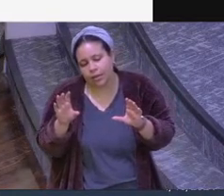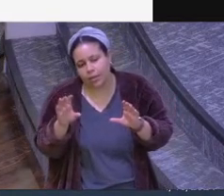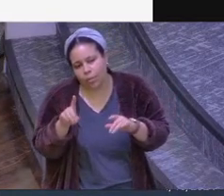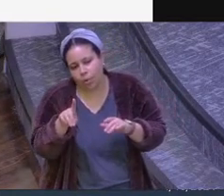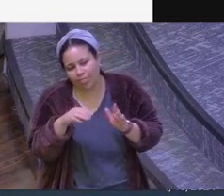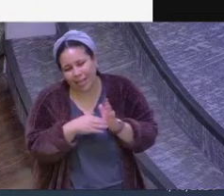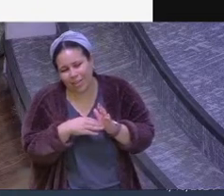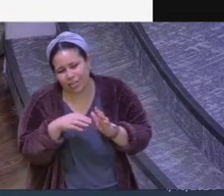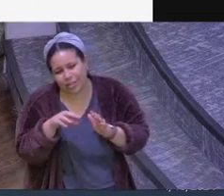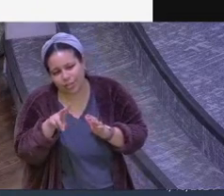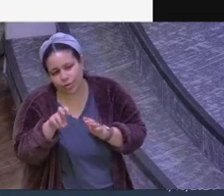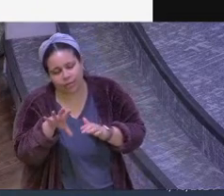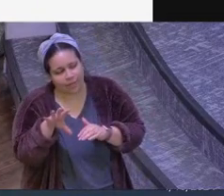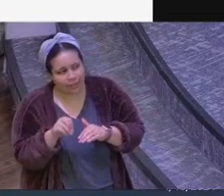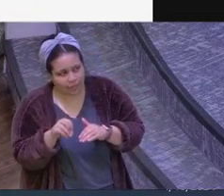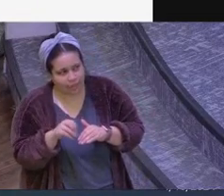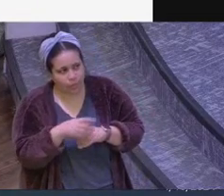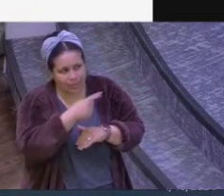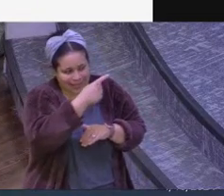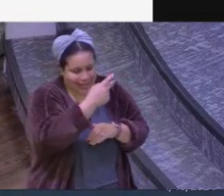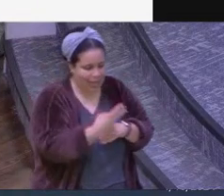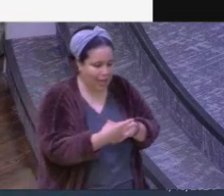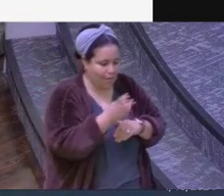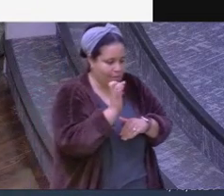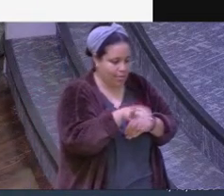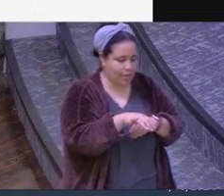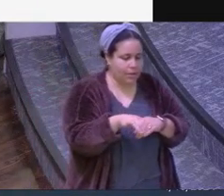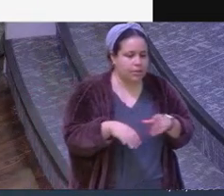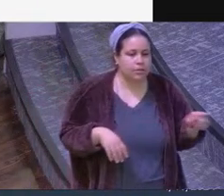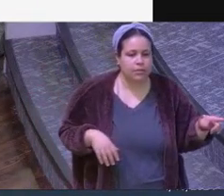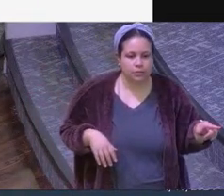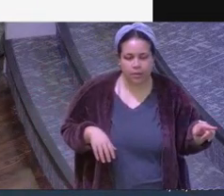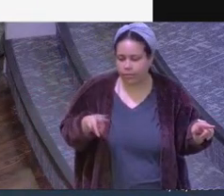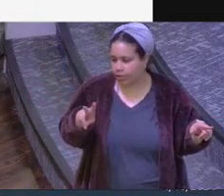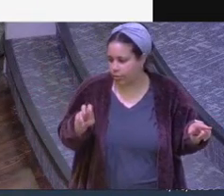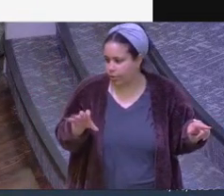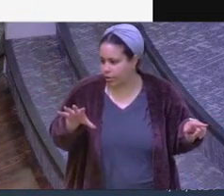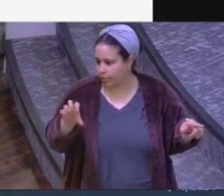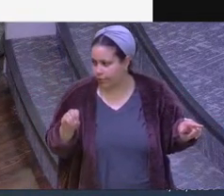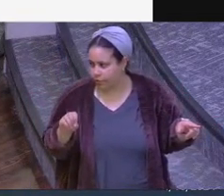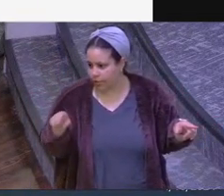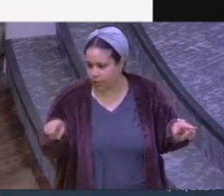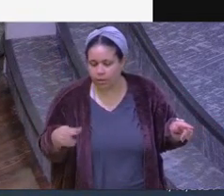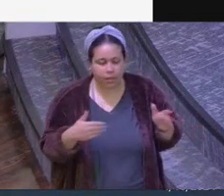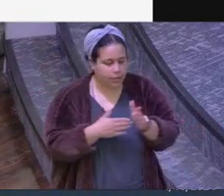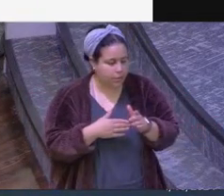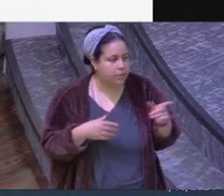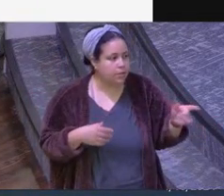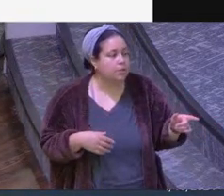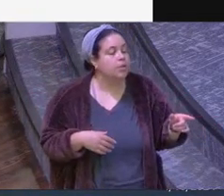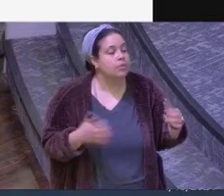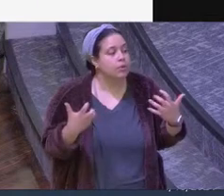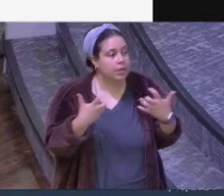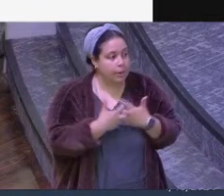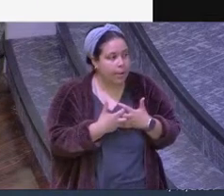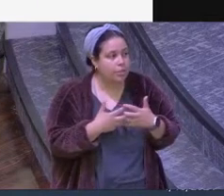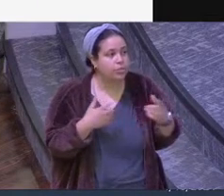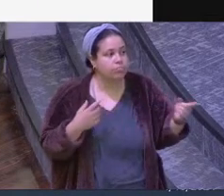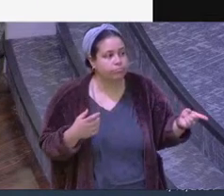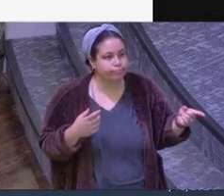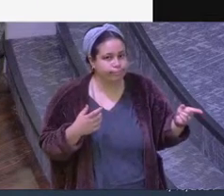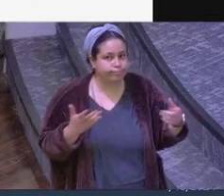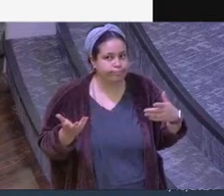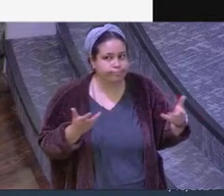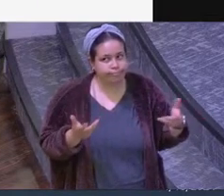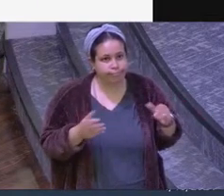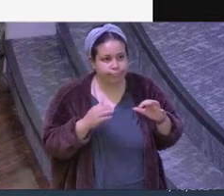$1,250, which is half of the $2,500, of course. We feel like in years past, we've matched what certified got. We feel like for